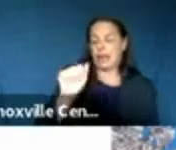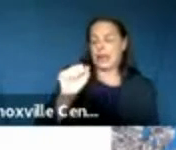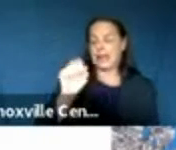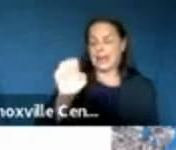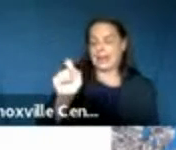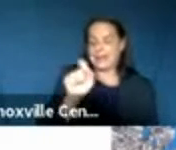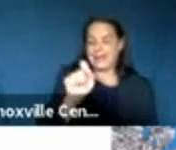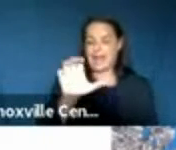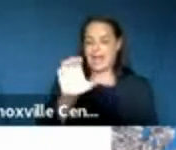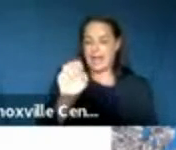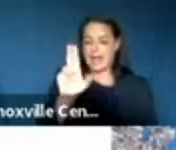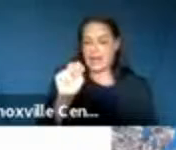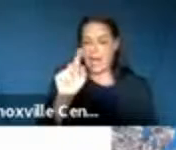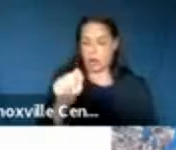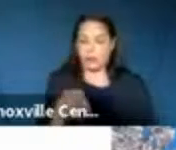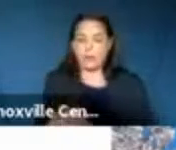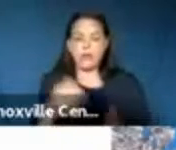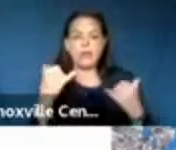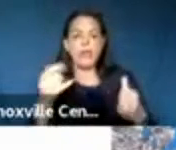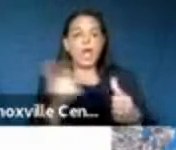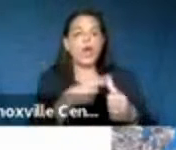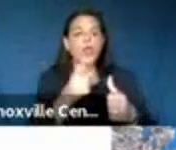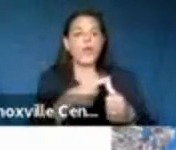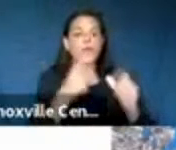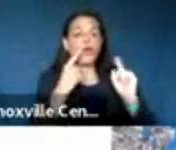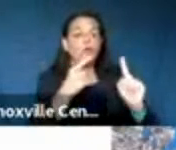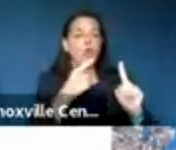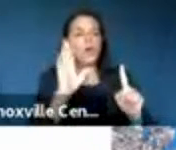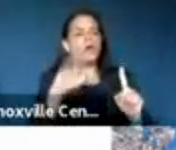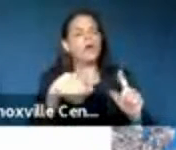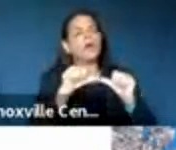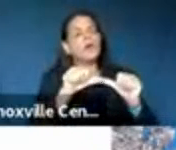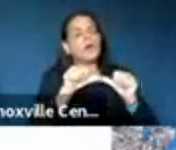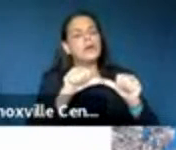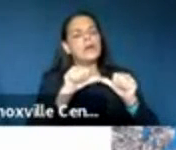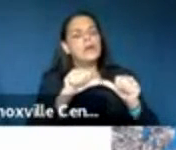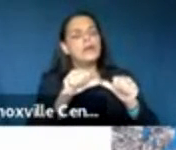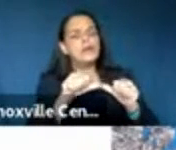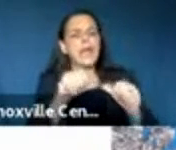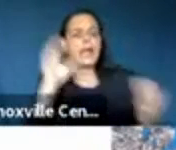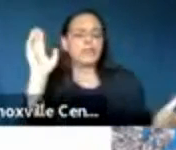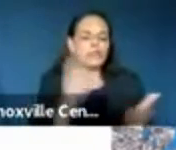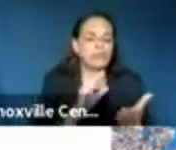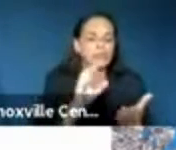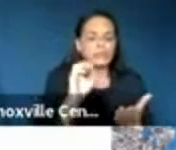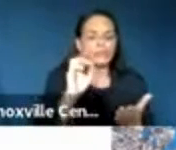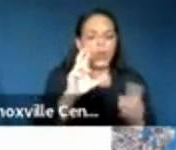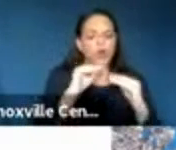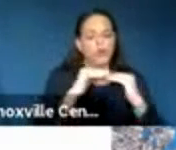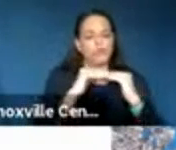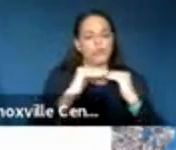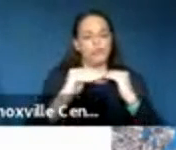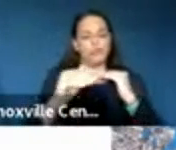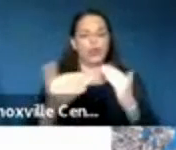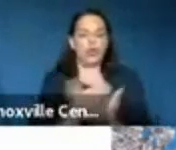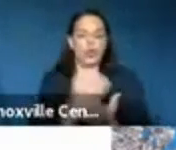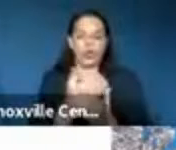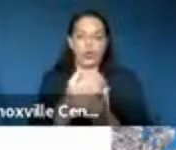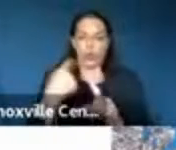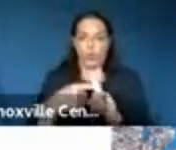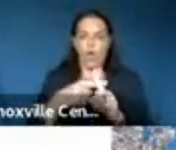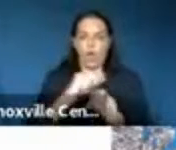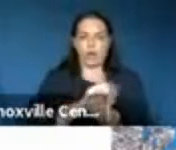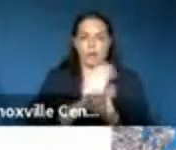Moving to the first benchmark, sustained reduction or stability in new cases for 14 days. To illustrate